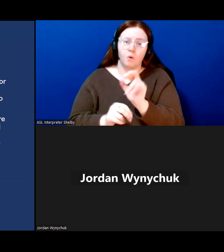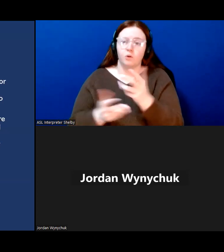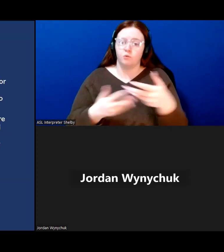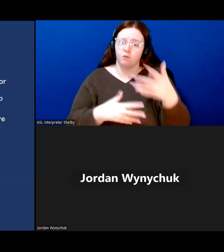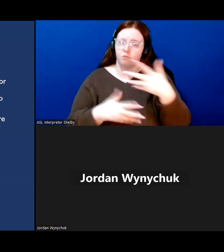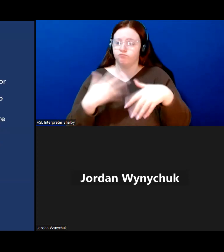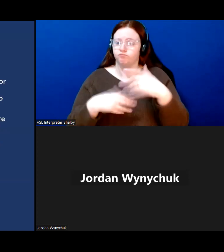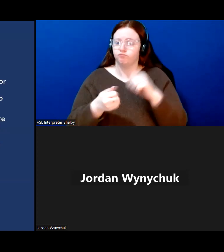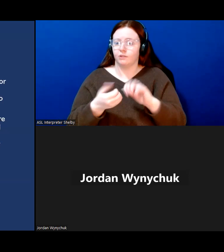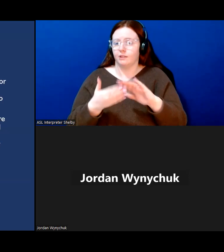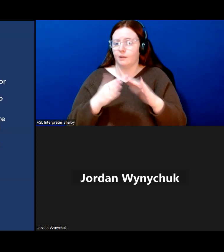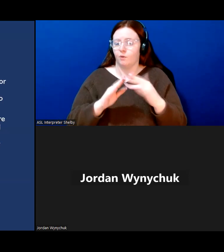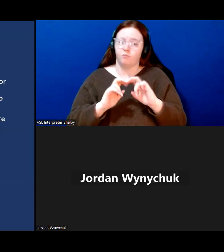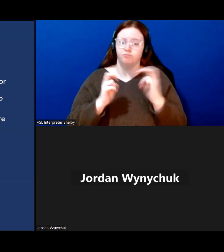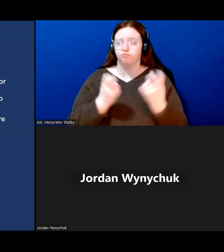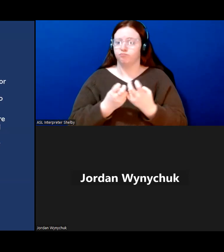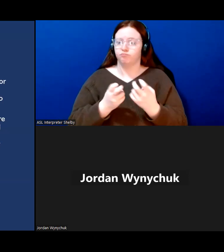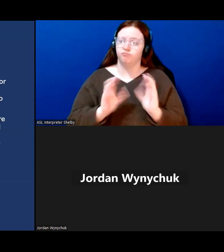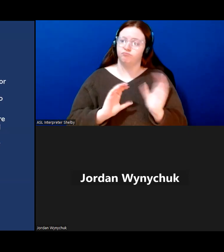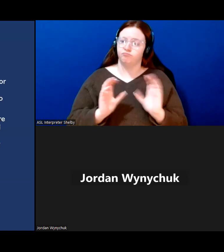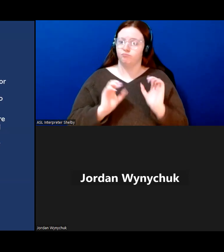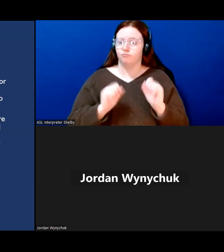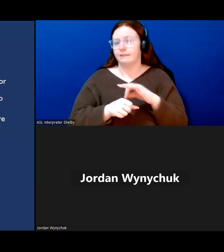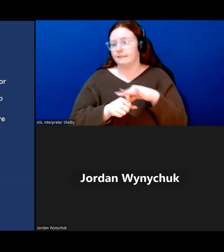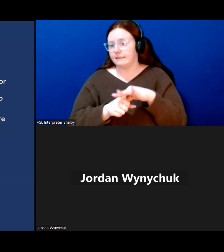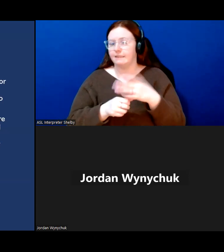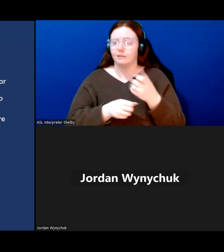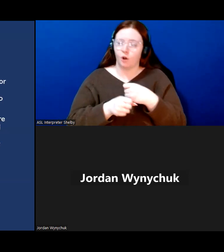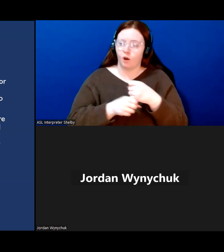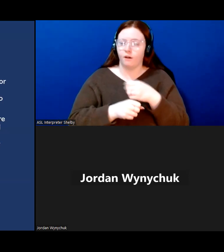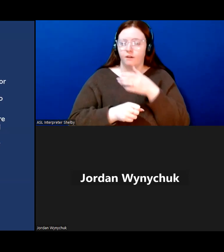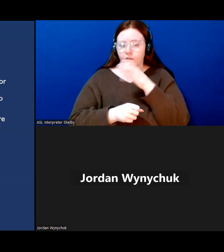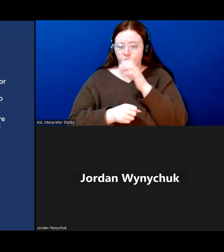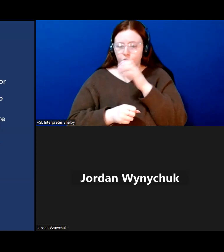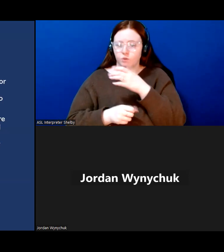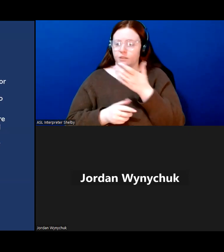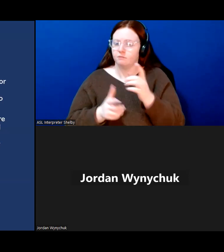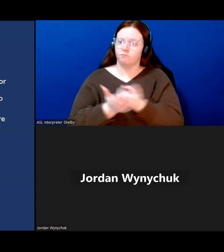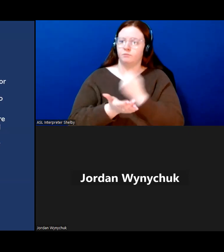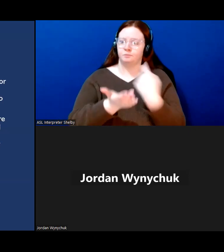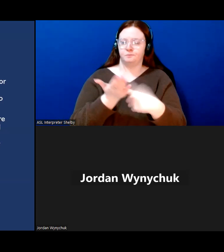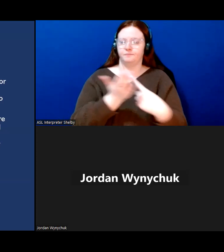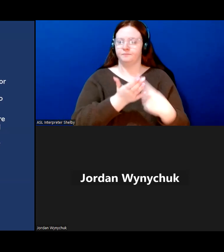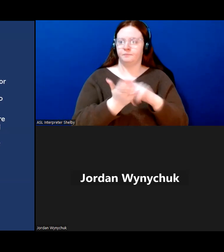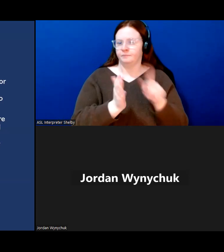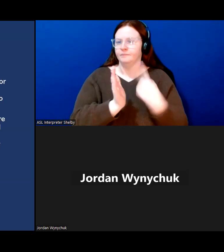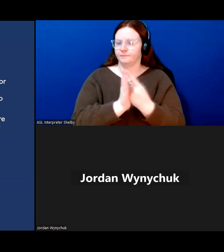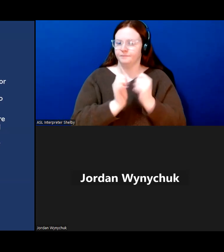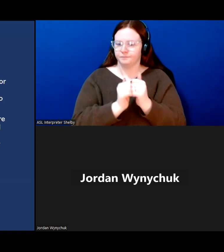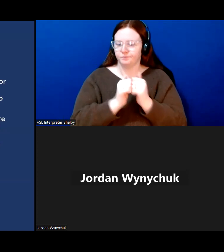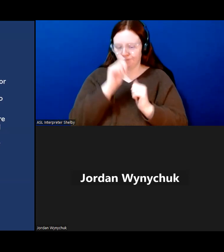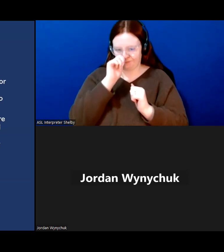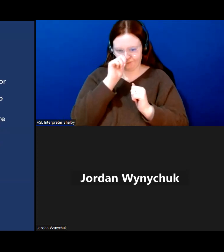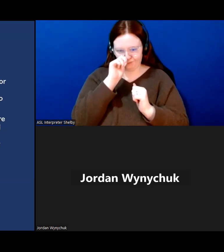the community in a sit-down setting. Grab your tea, coffee, or beverage of choice, and let's talk for an hour together. please